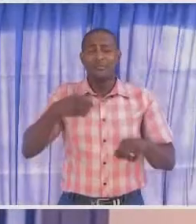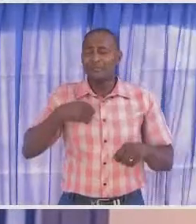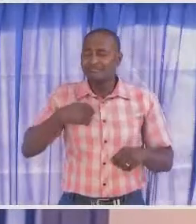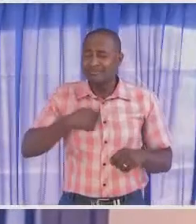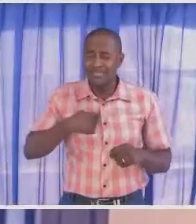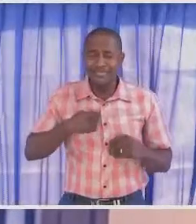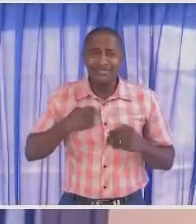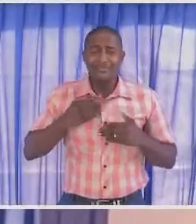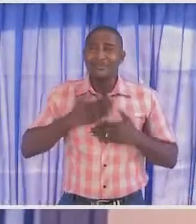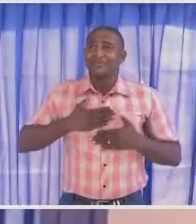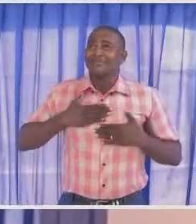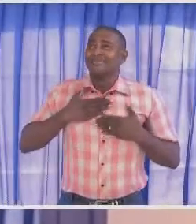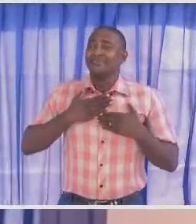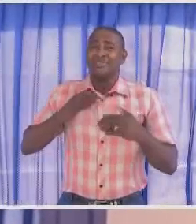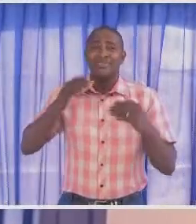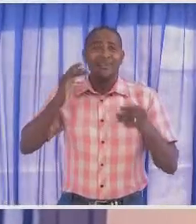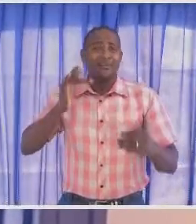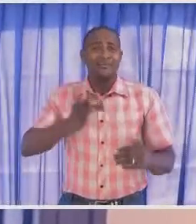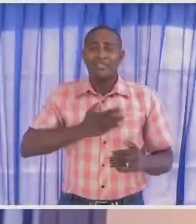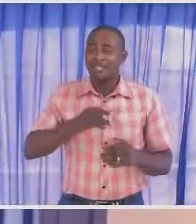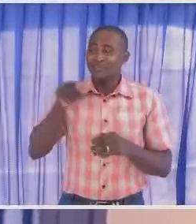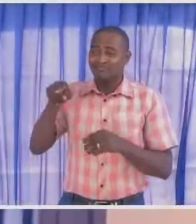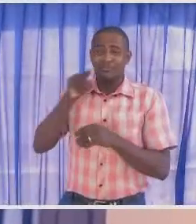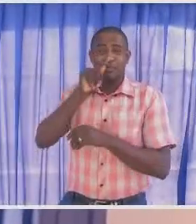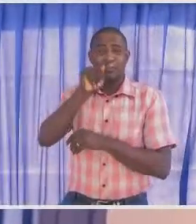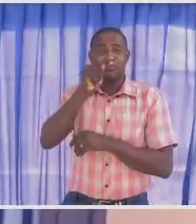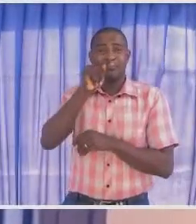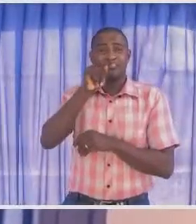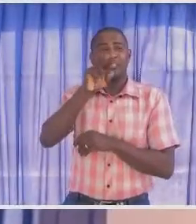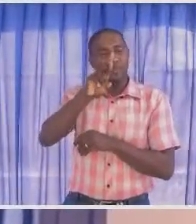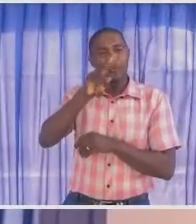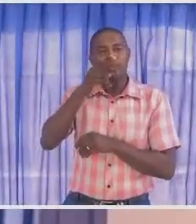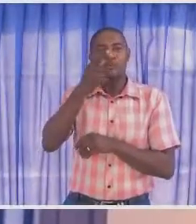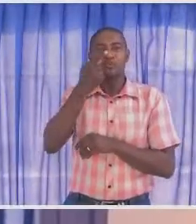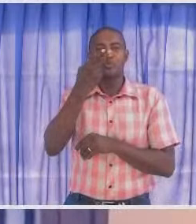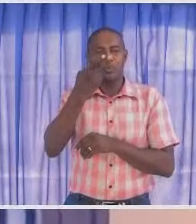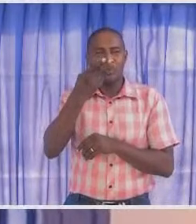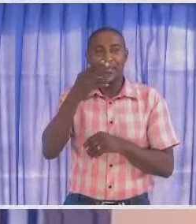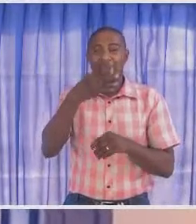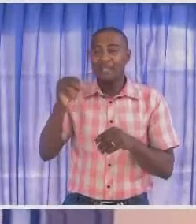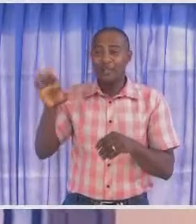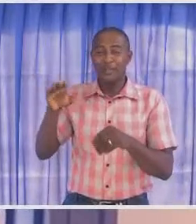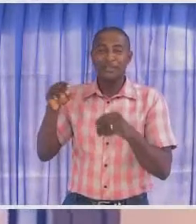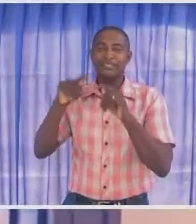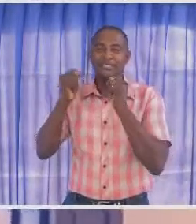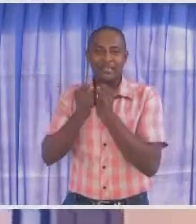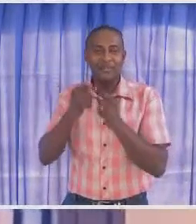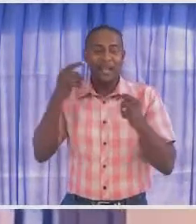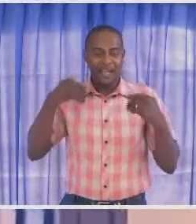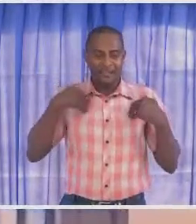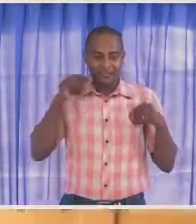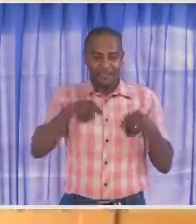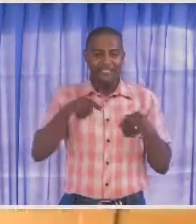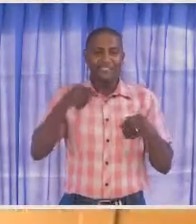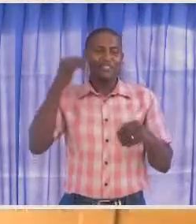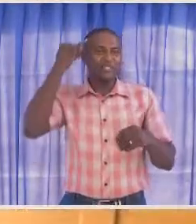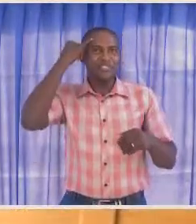grateful to Ruth and the team to see this new reality open up. Thank you. All the best.